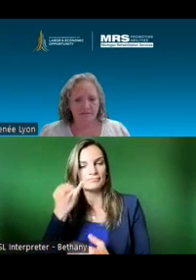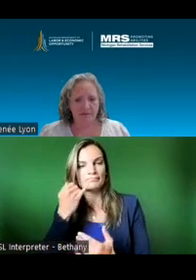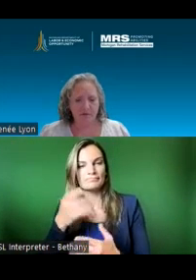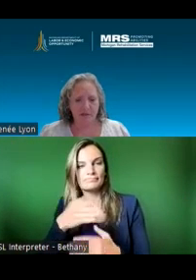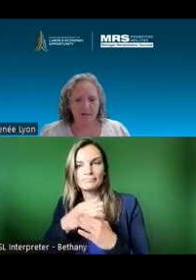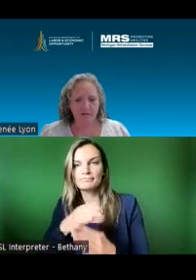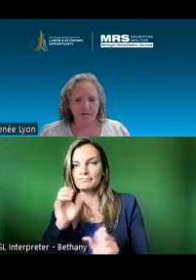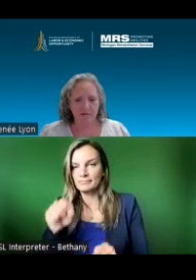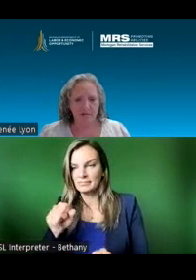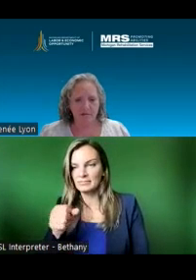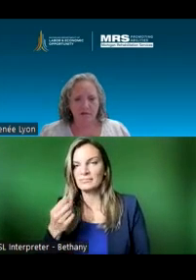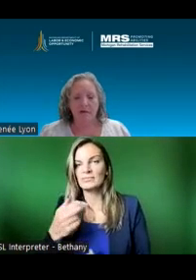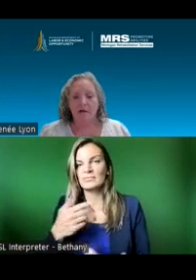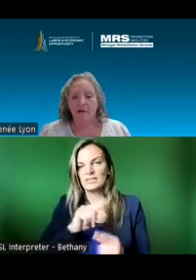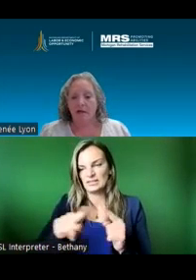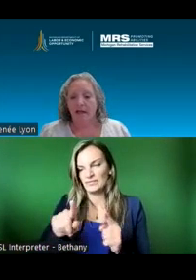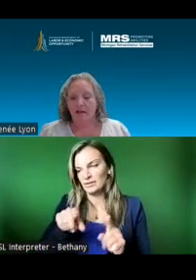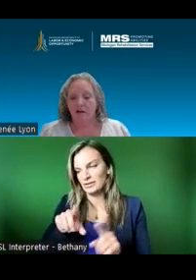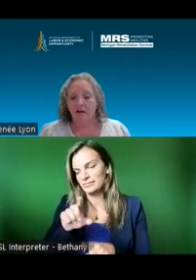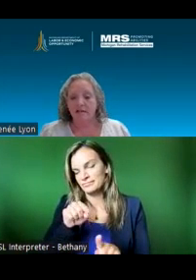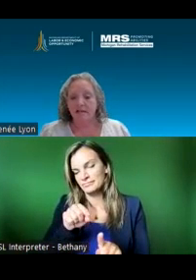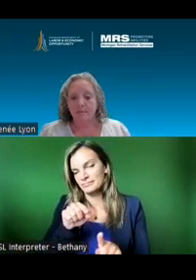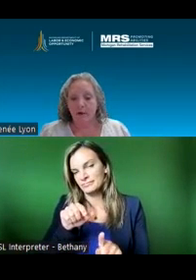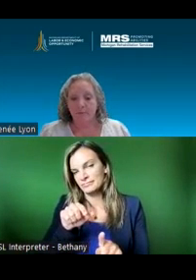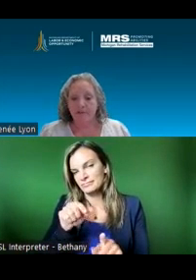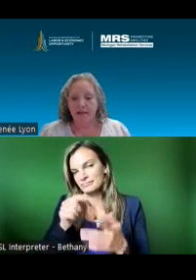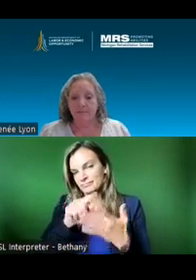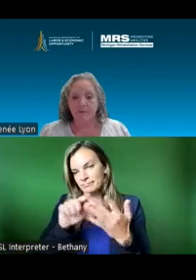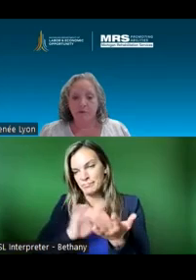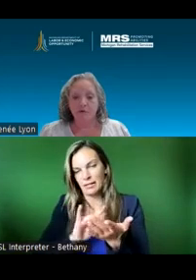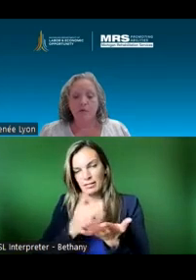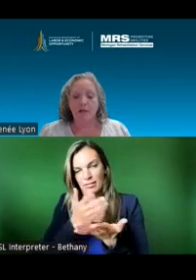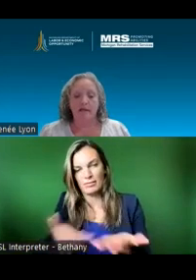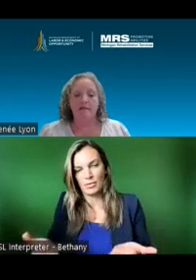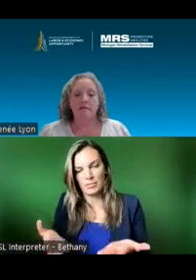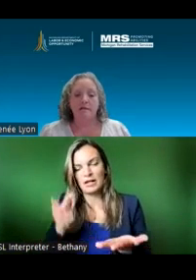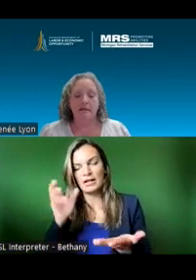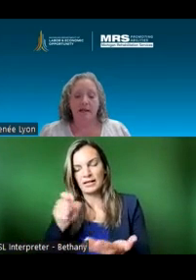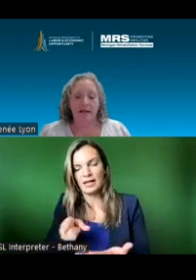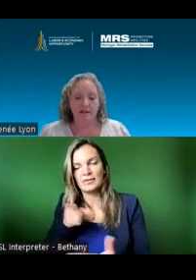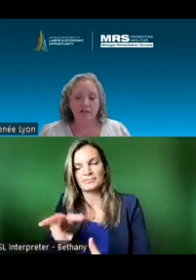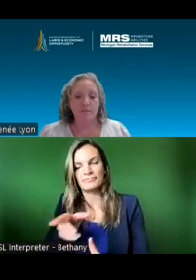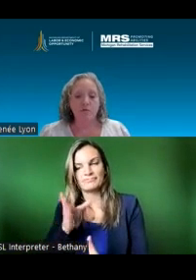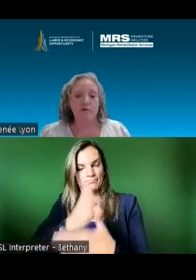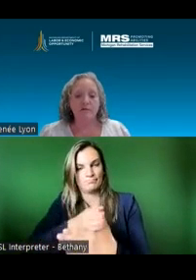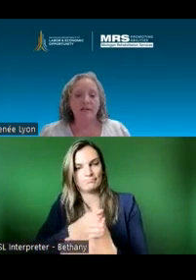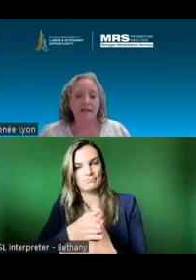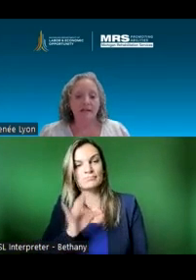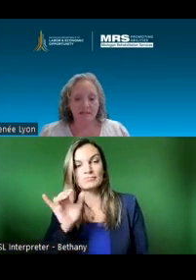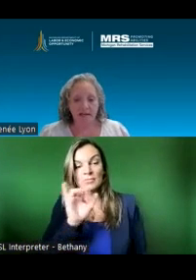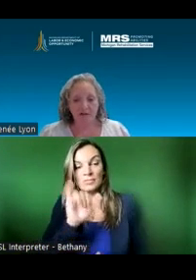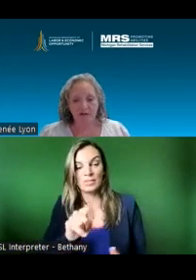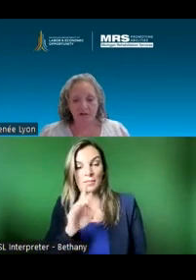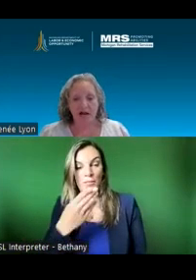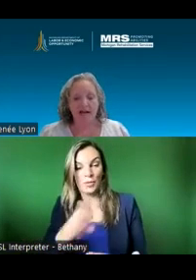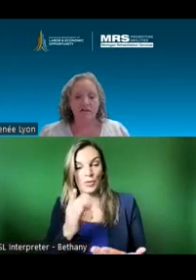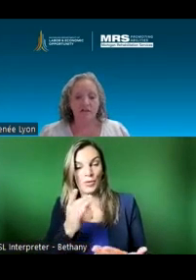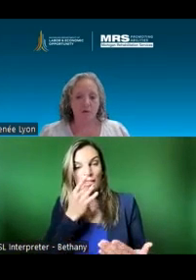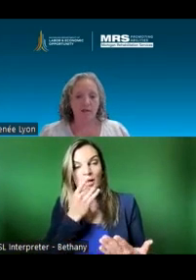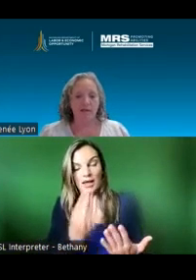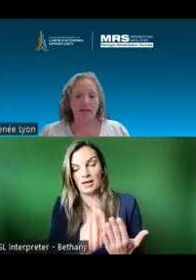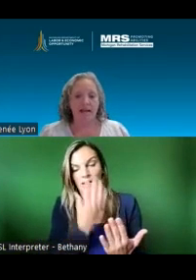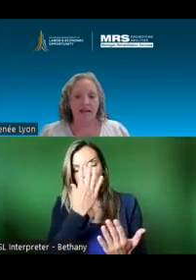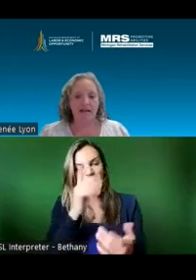implantable defibrillators. It can cause eye problems. That blue light that I just spoke of can tire your